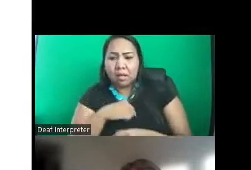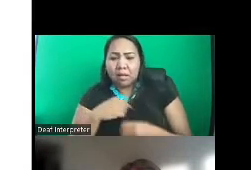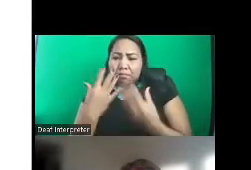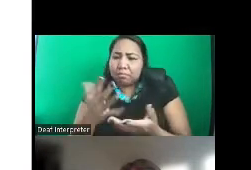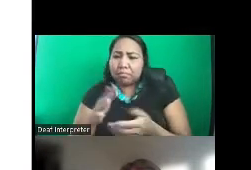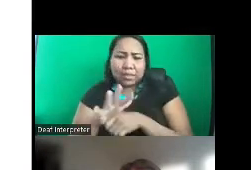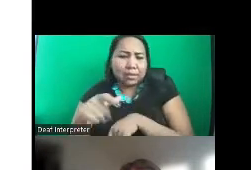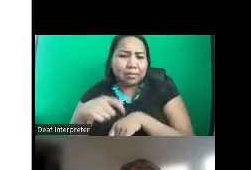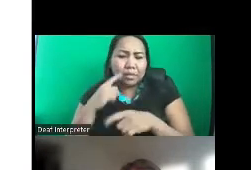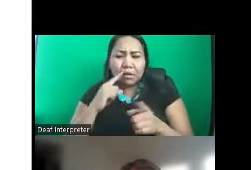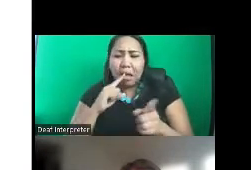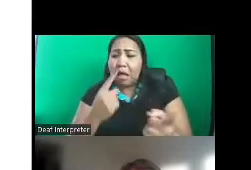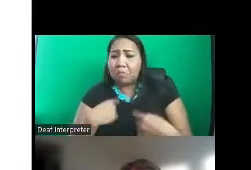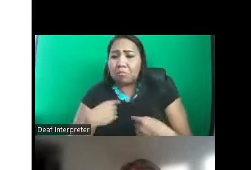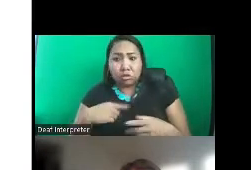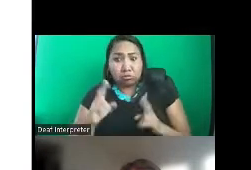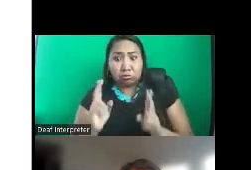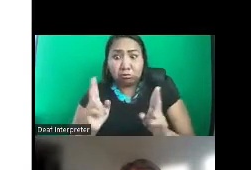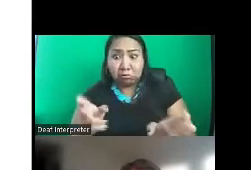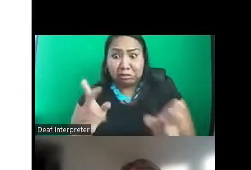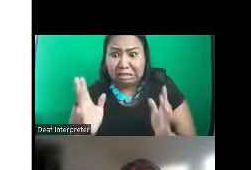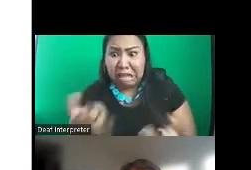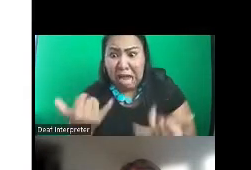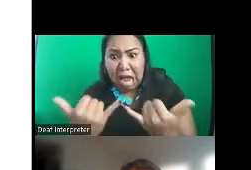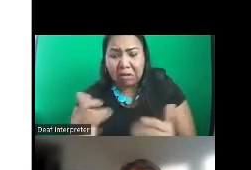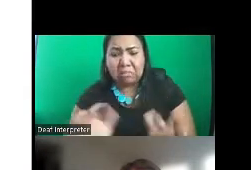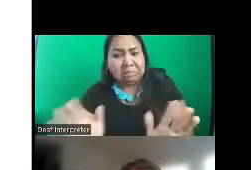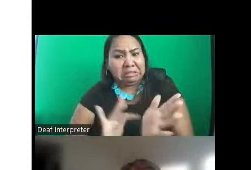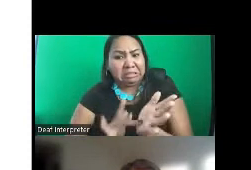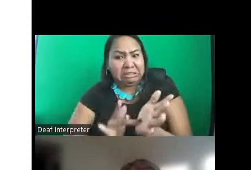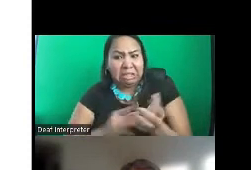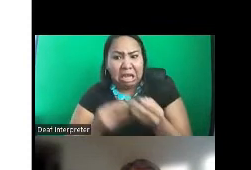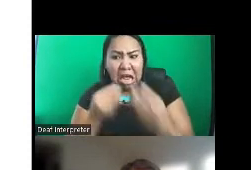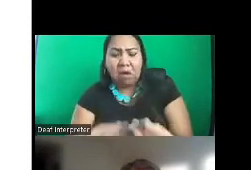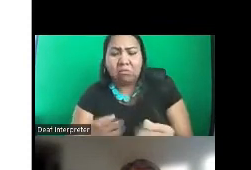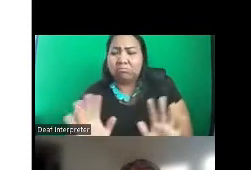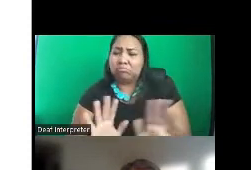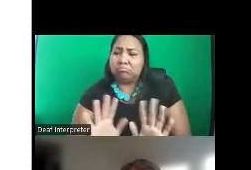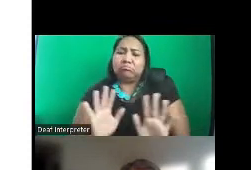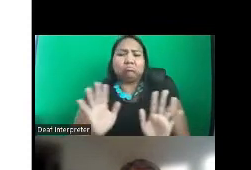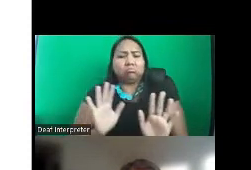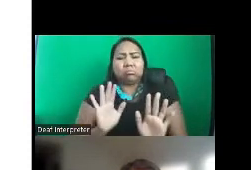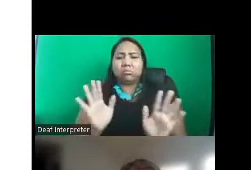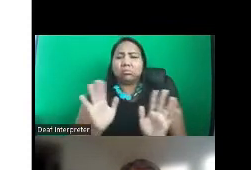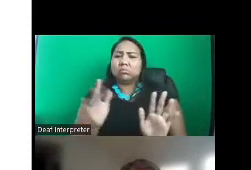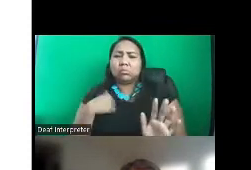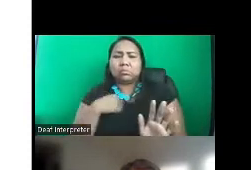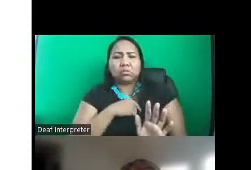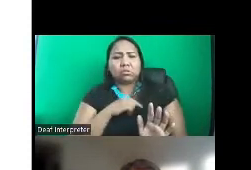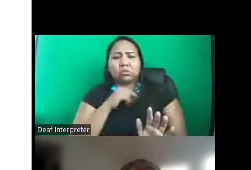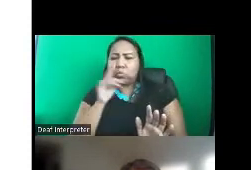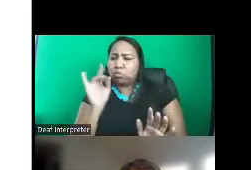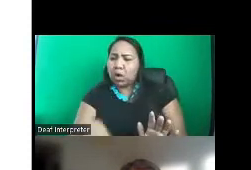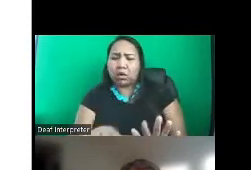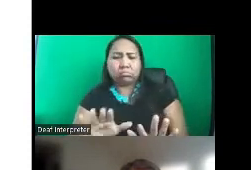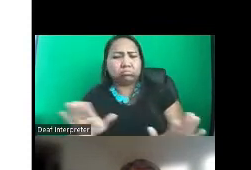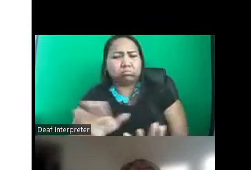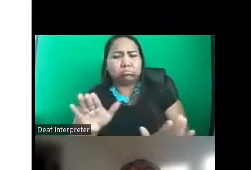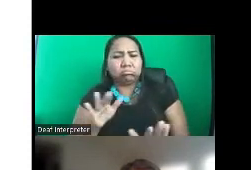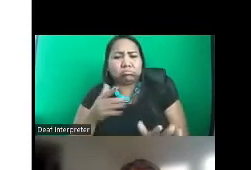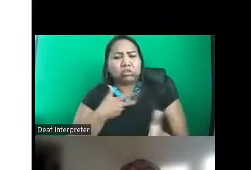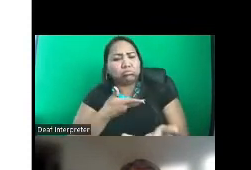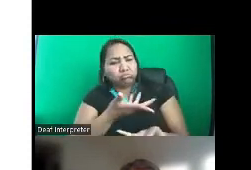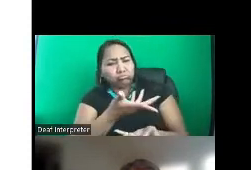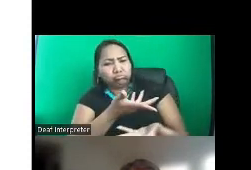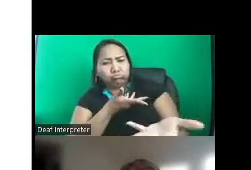medicine. No, we're going to ask you, what does health mean to you and what's going to help